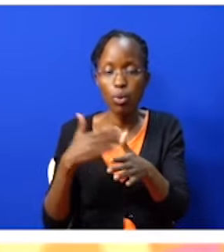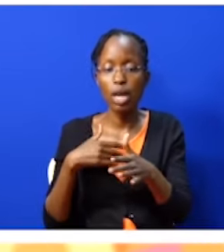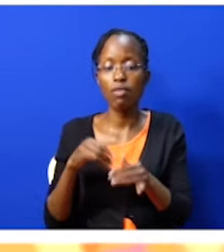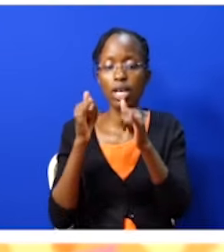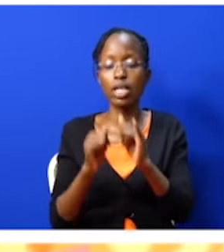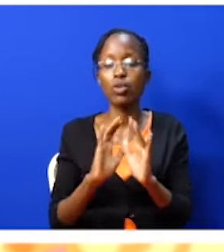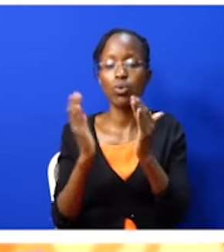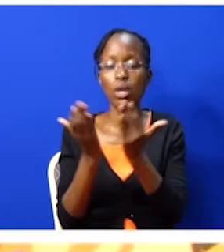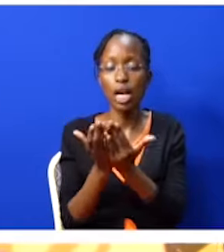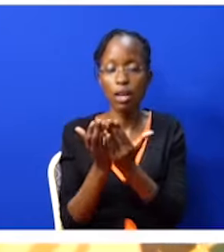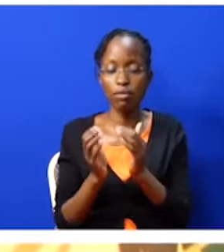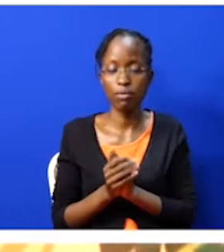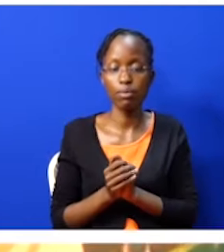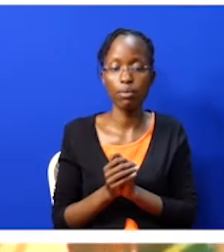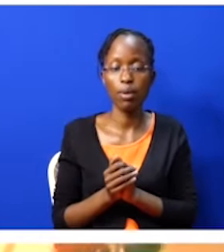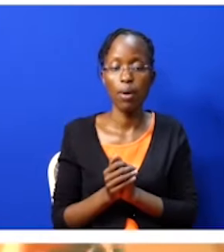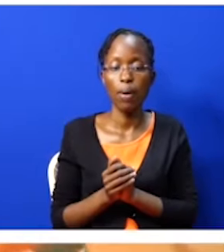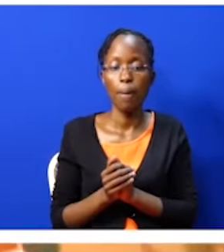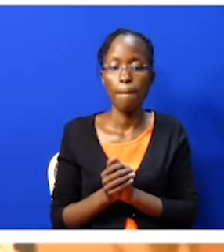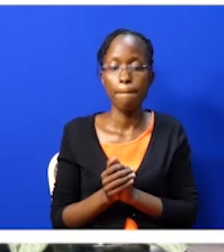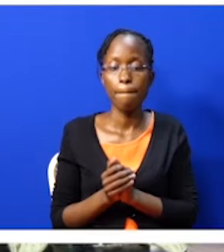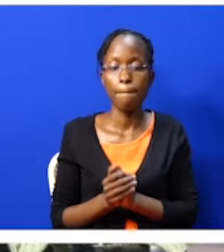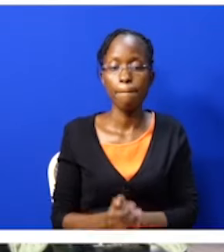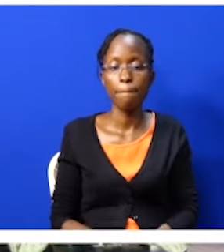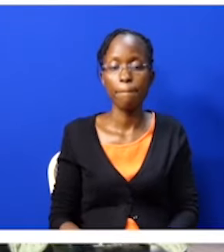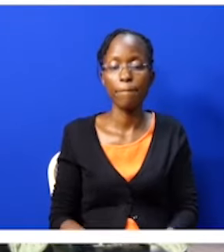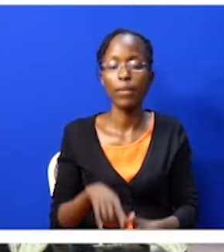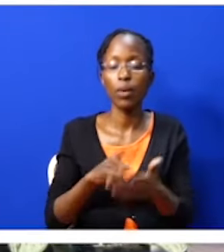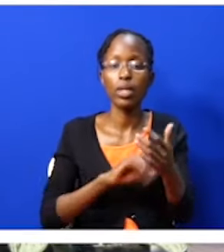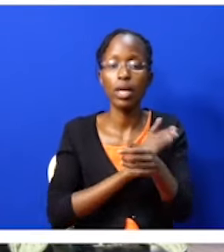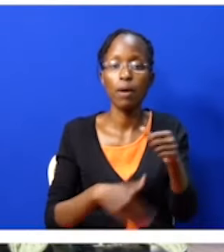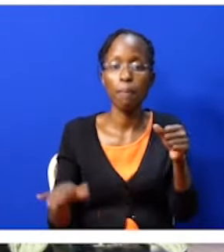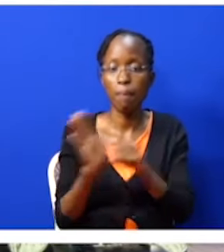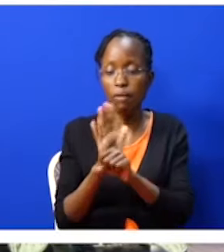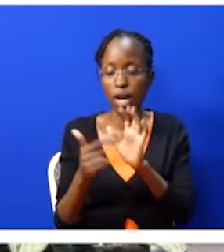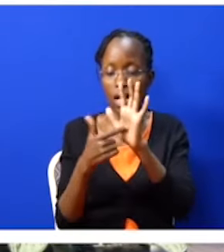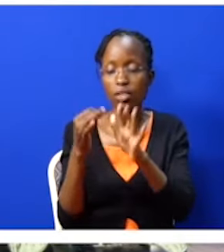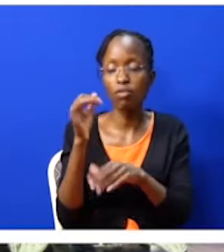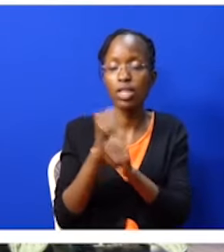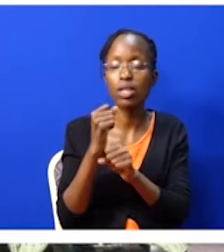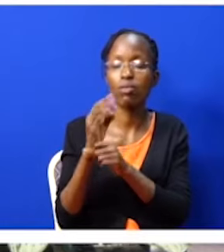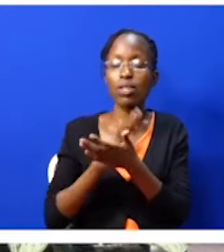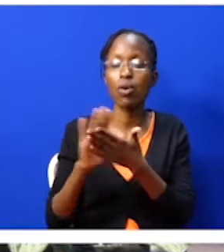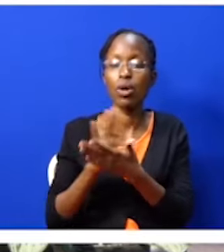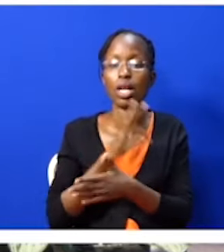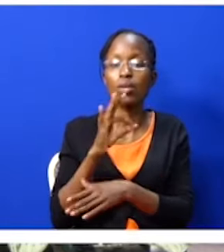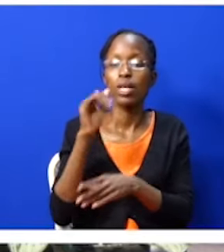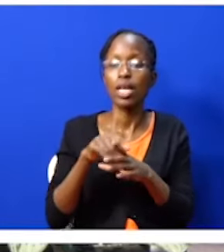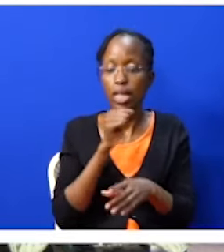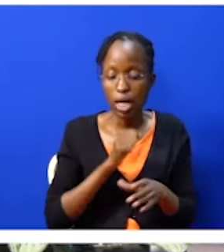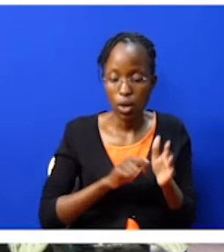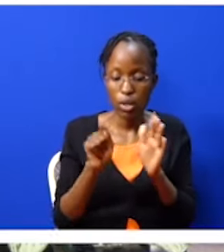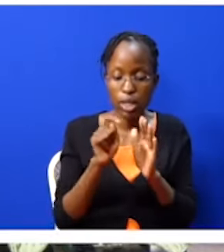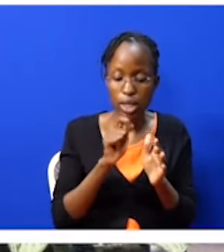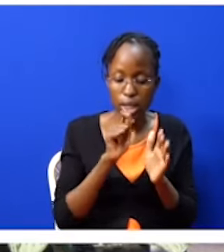God's love and life-giving spirit. What a powerful illustration of the work of the Holy Spirit in the Old